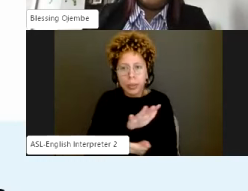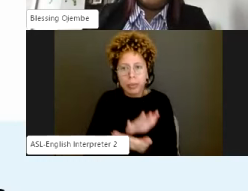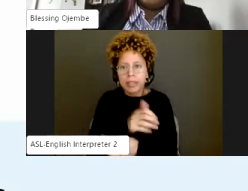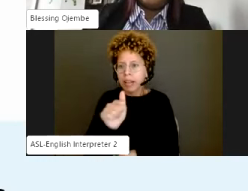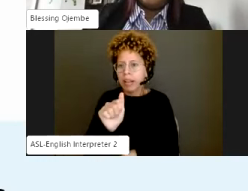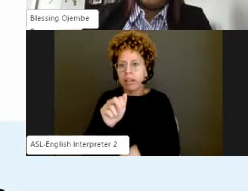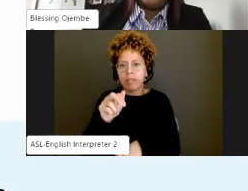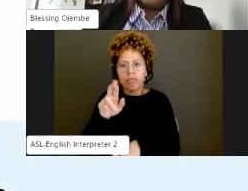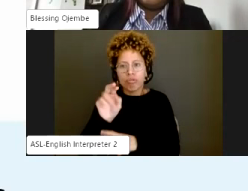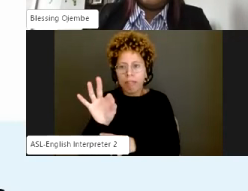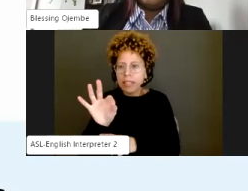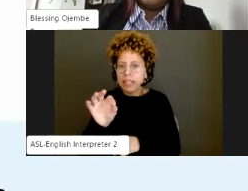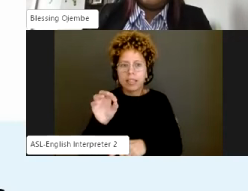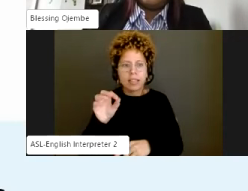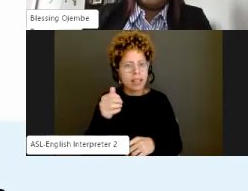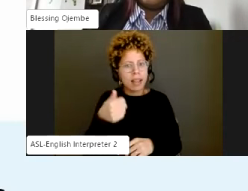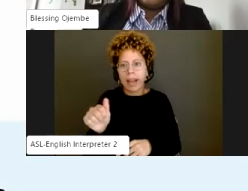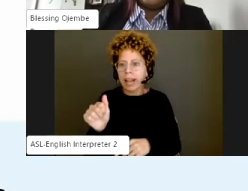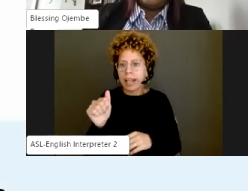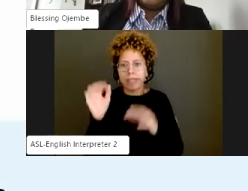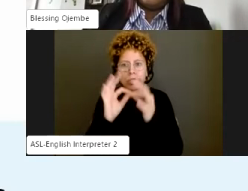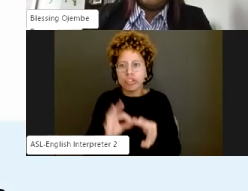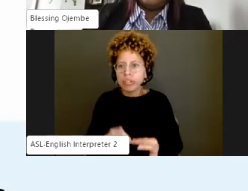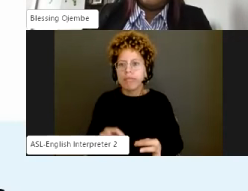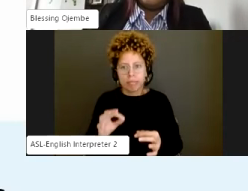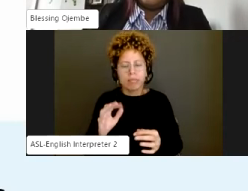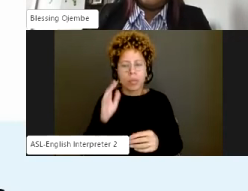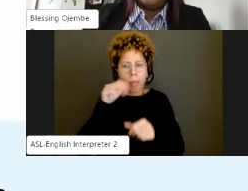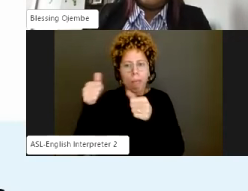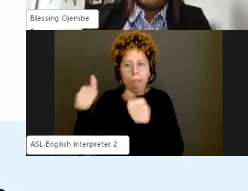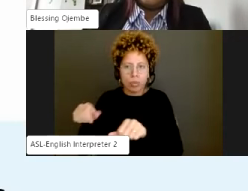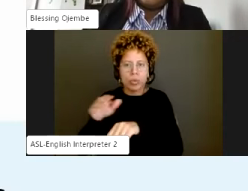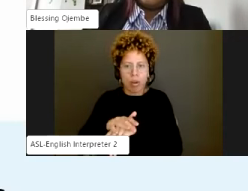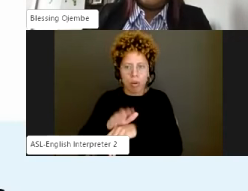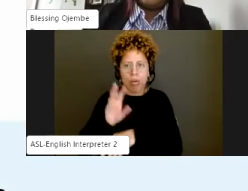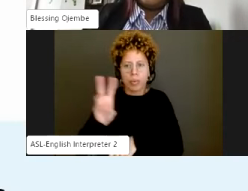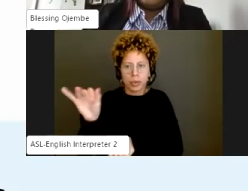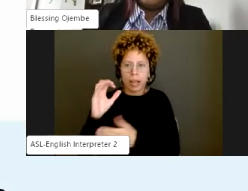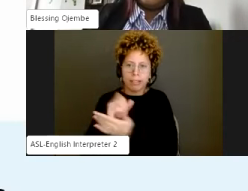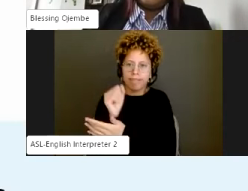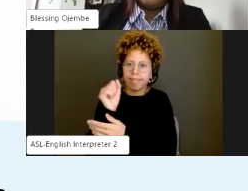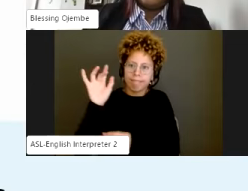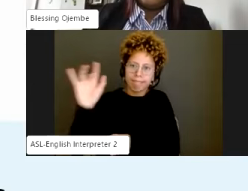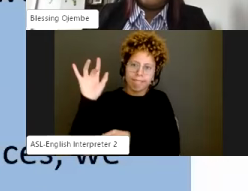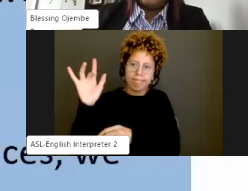today or mentioned by our speakers will also be posted on the website for your quick reference